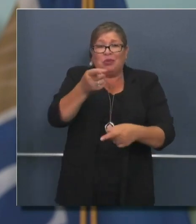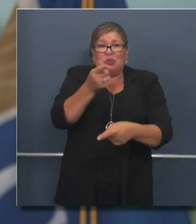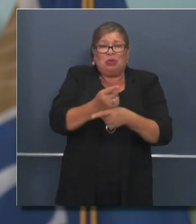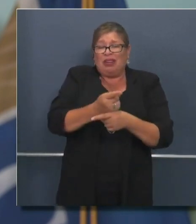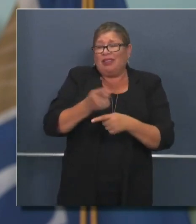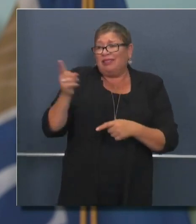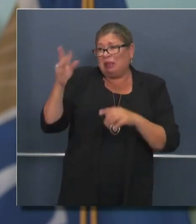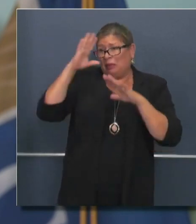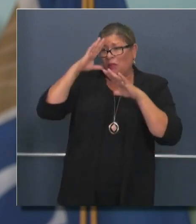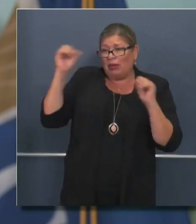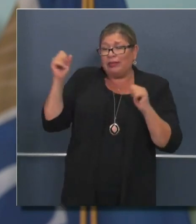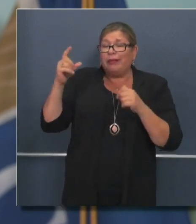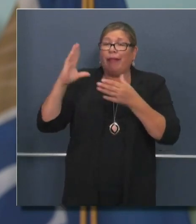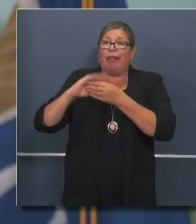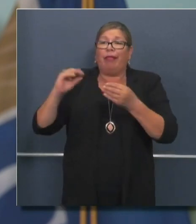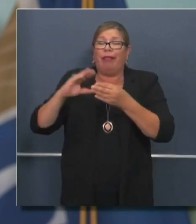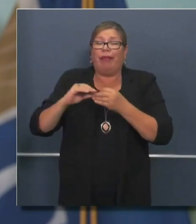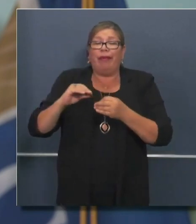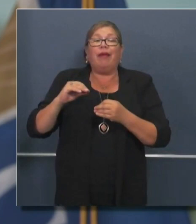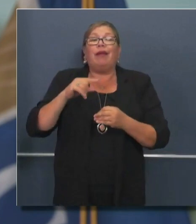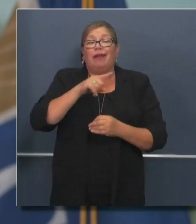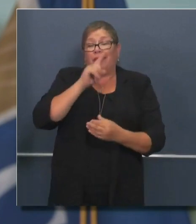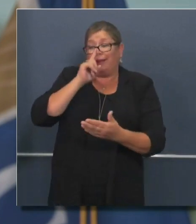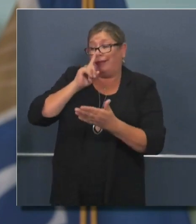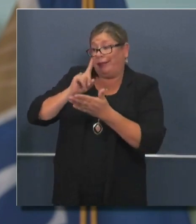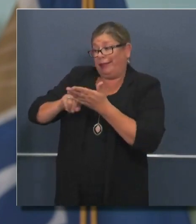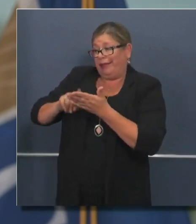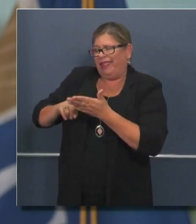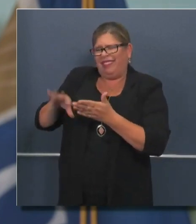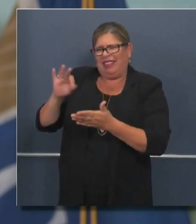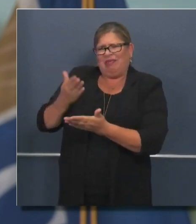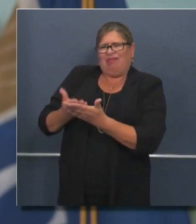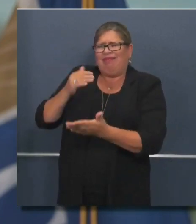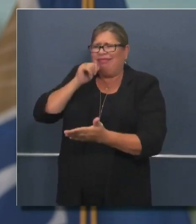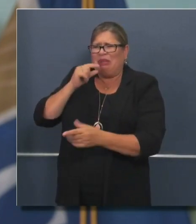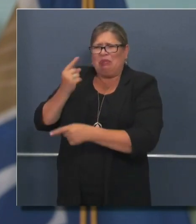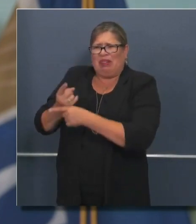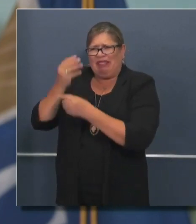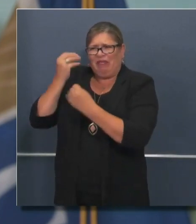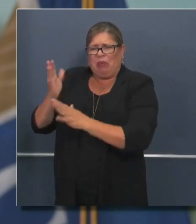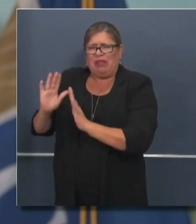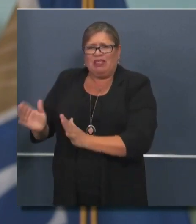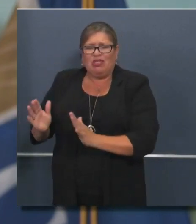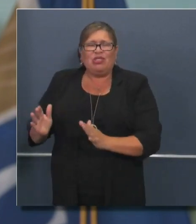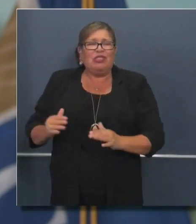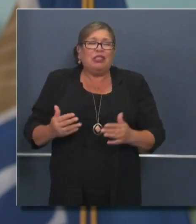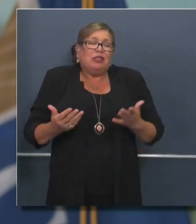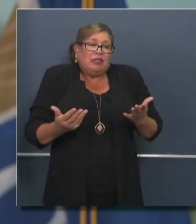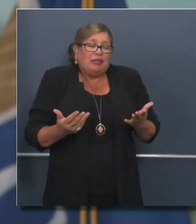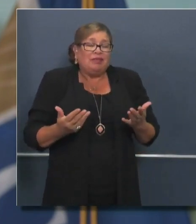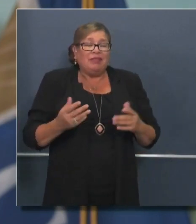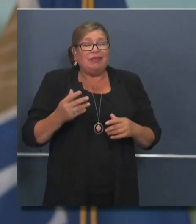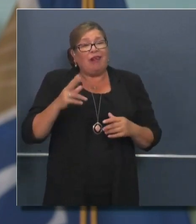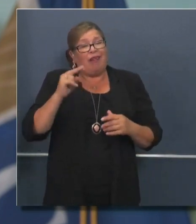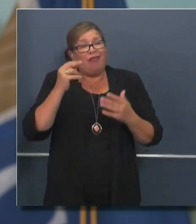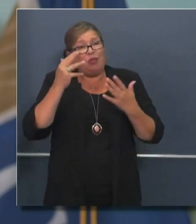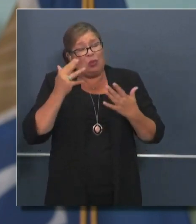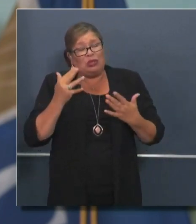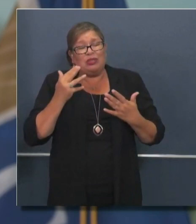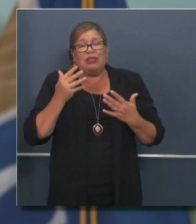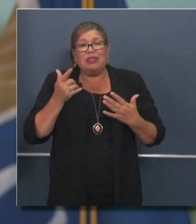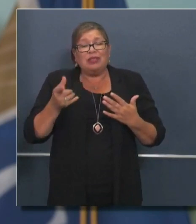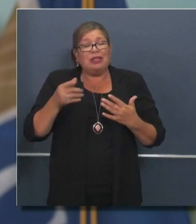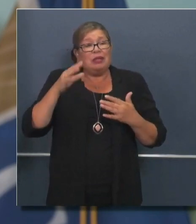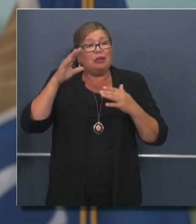that tweet that initiated that, which was a tweet against me in the state of California. You made a point that the president unfortunately didn't make